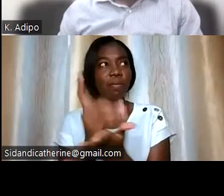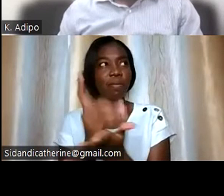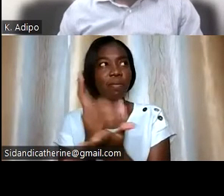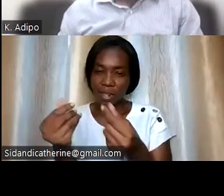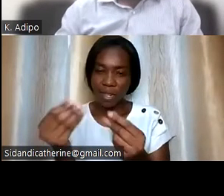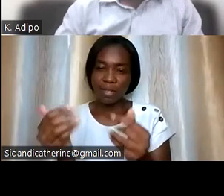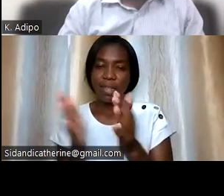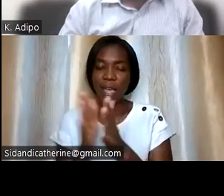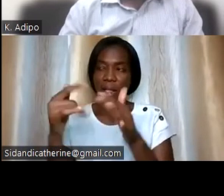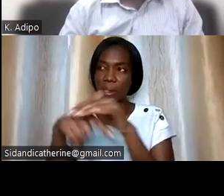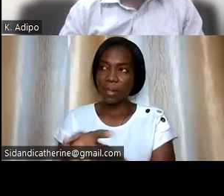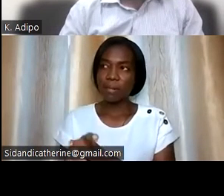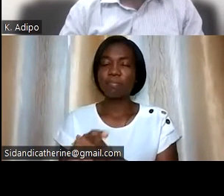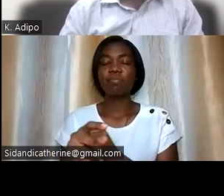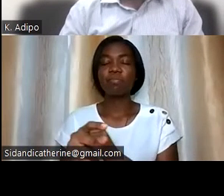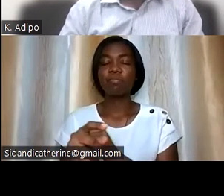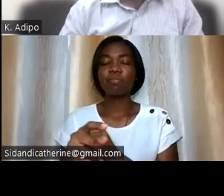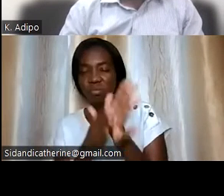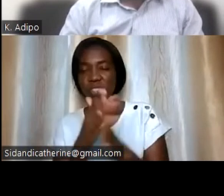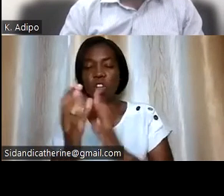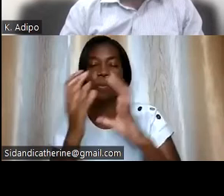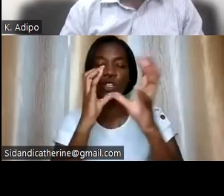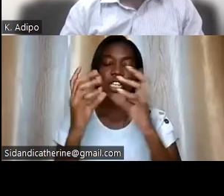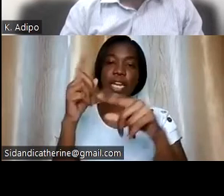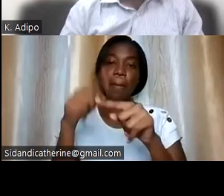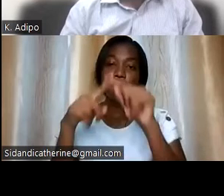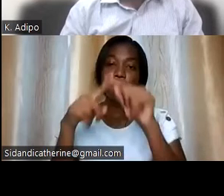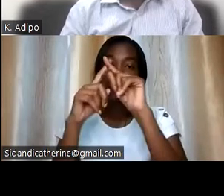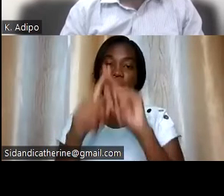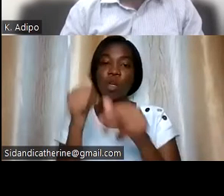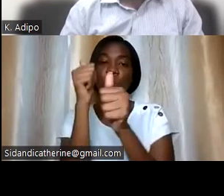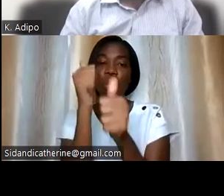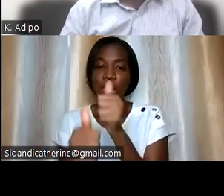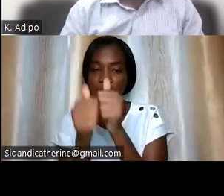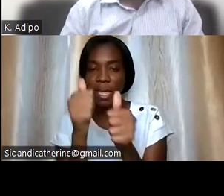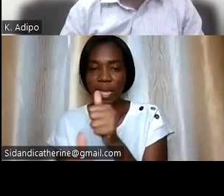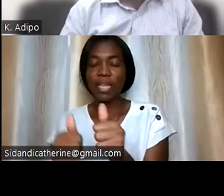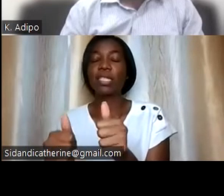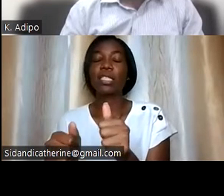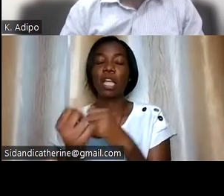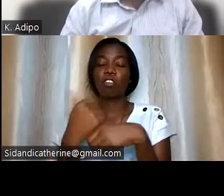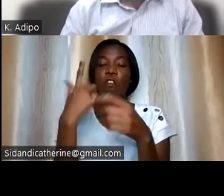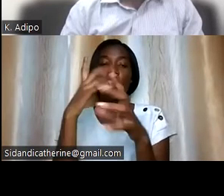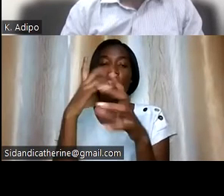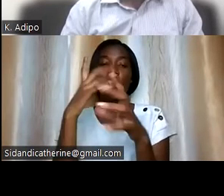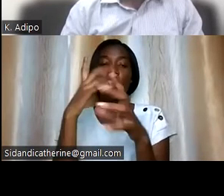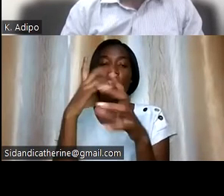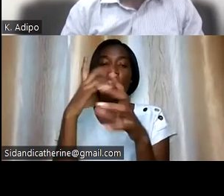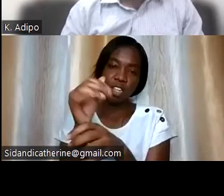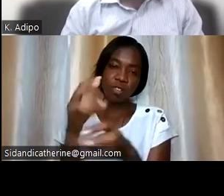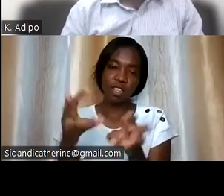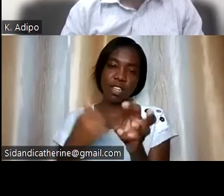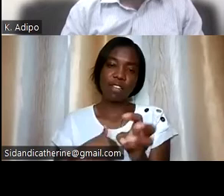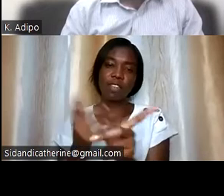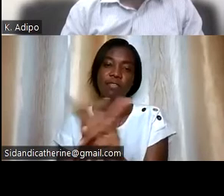operations, communications, depending on which the structure of your organization. That way different perspectives come to